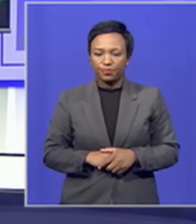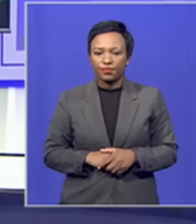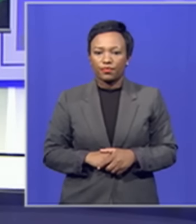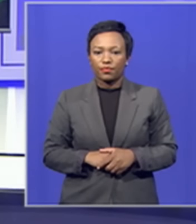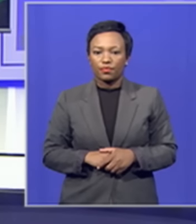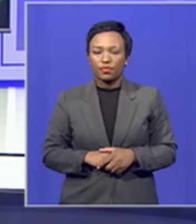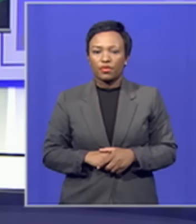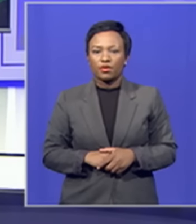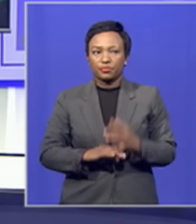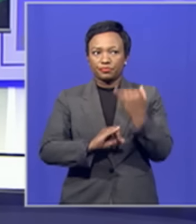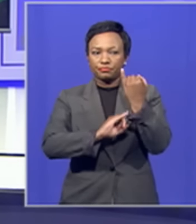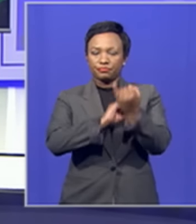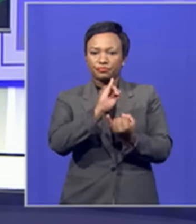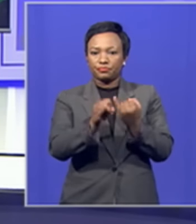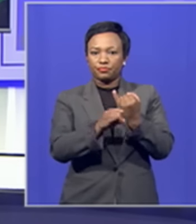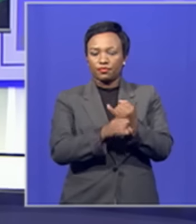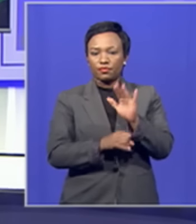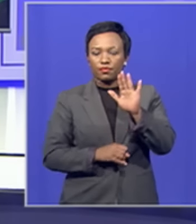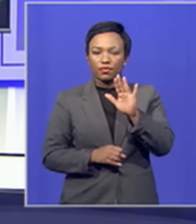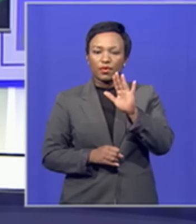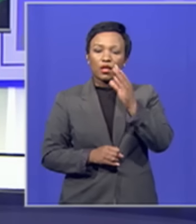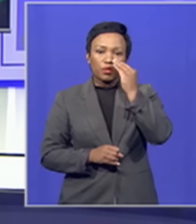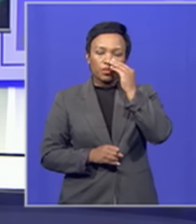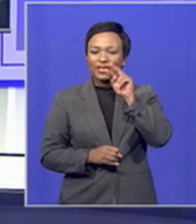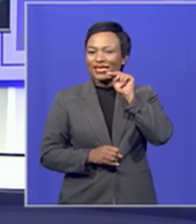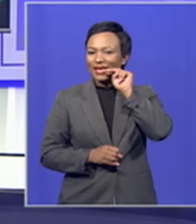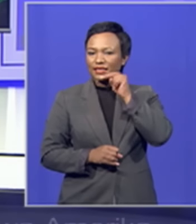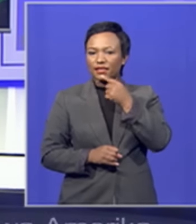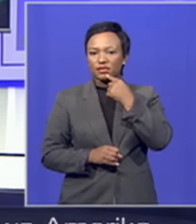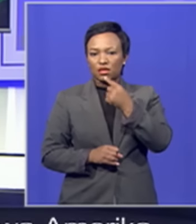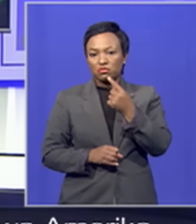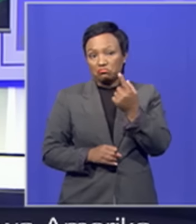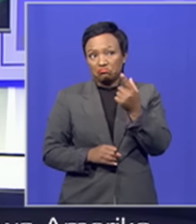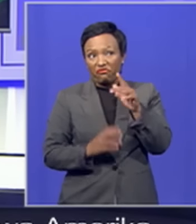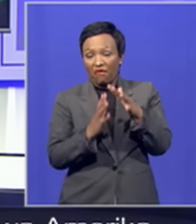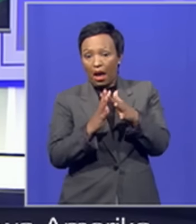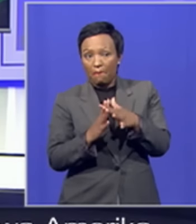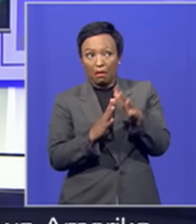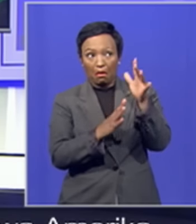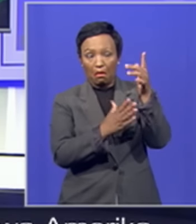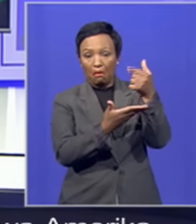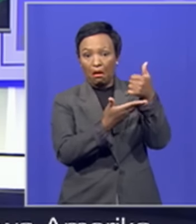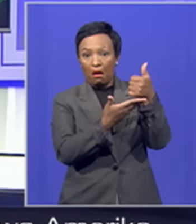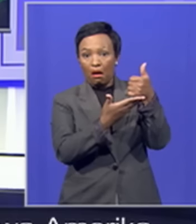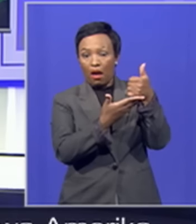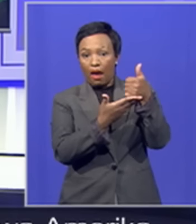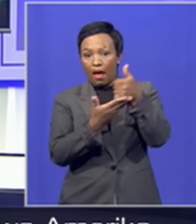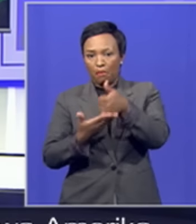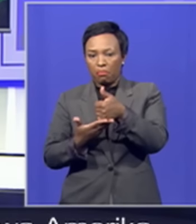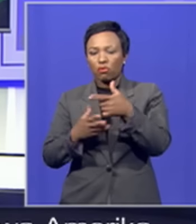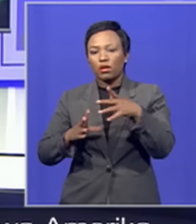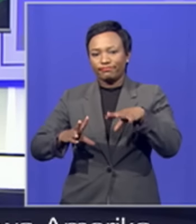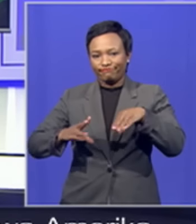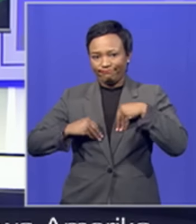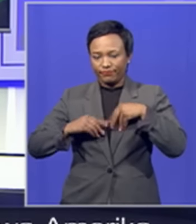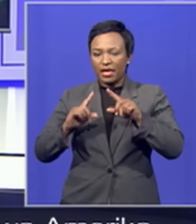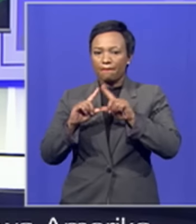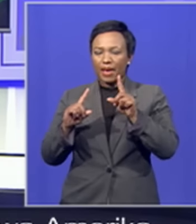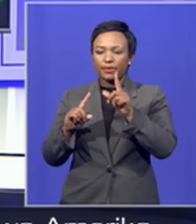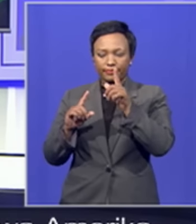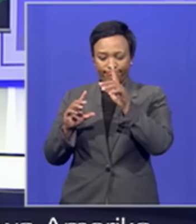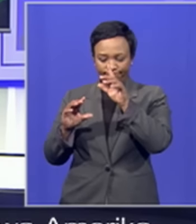Mo go tsa boditšhaba Nigeria ya re tlamogela thuso go tswa kwa America fa fela boipuso jwa naga eo botlotliwa. Seno